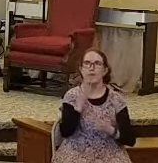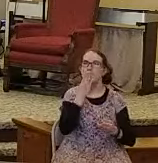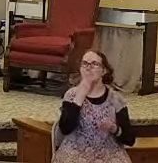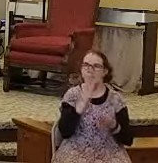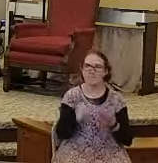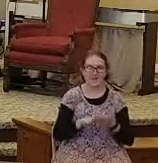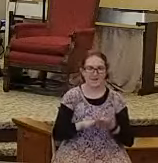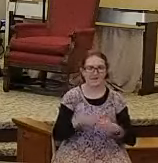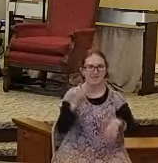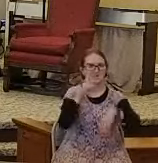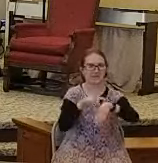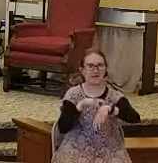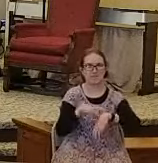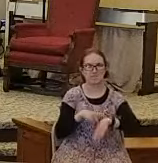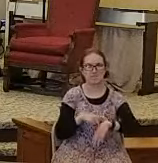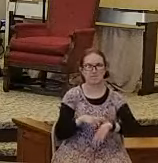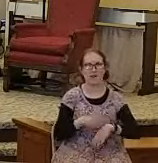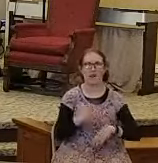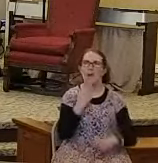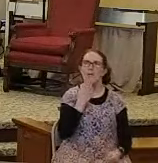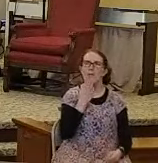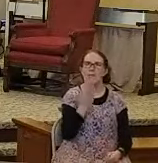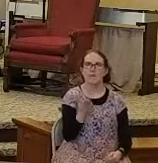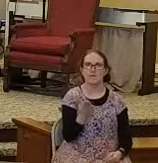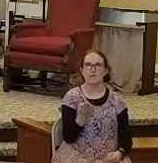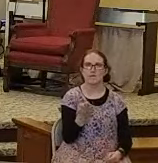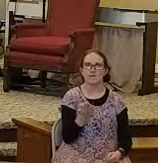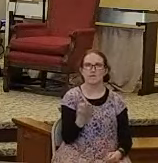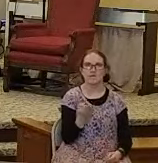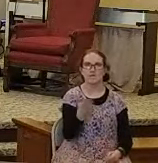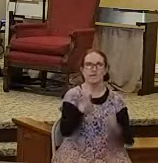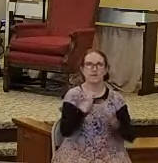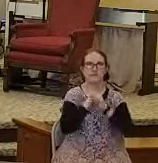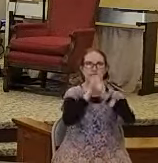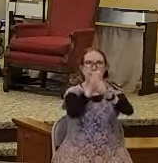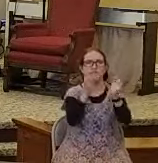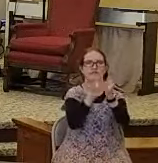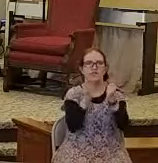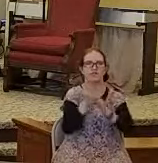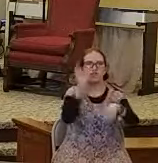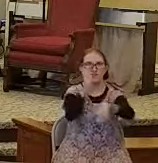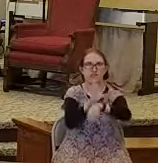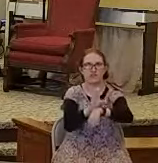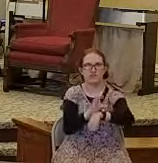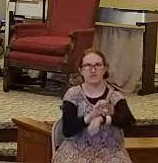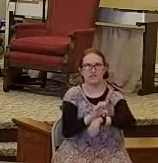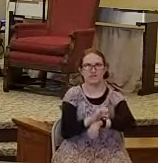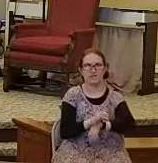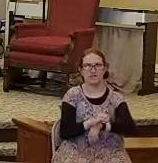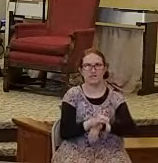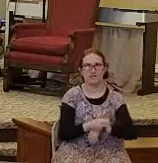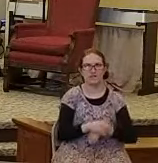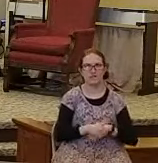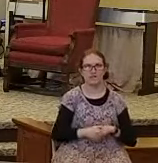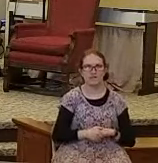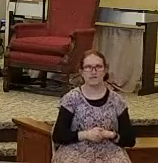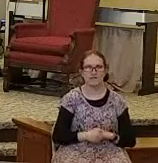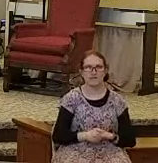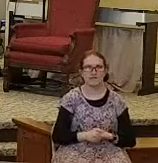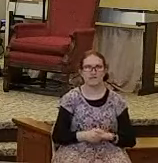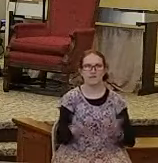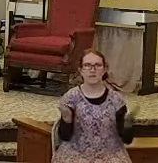times. Oh, hallelujah, I'm so thankful we can trust in Jesus, church. Amen, amen,